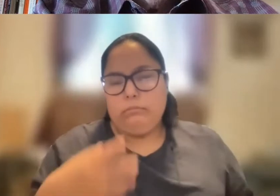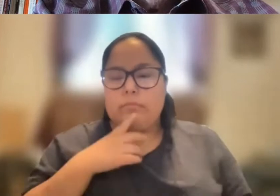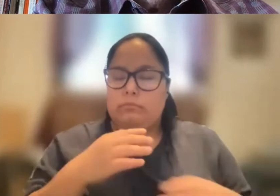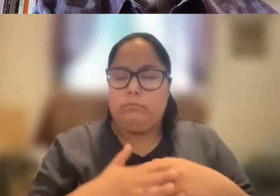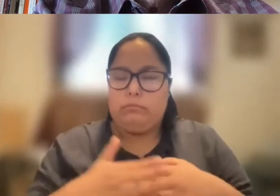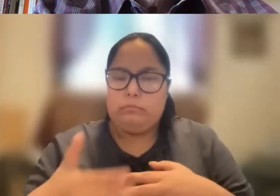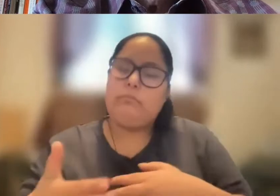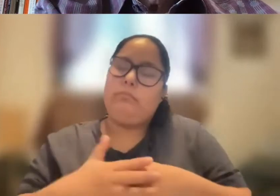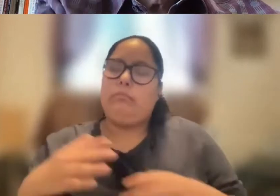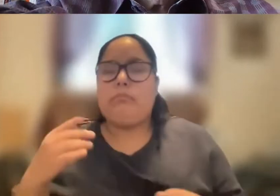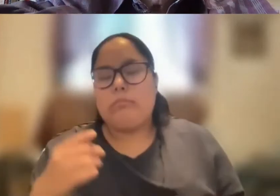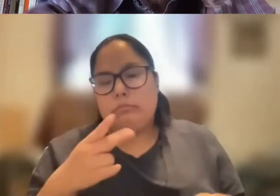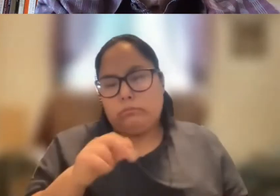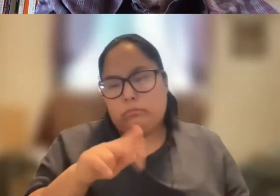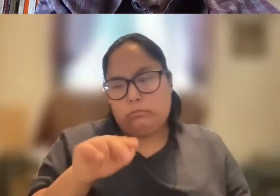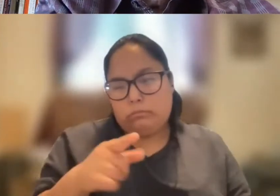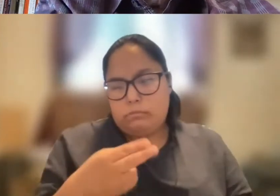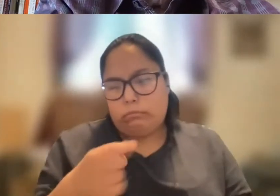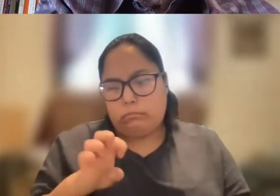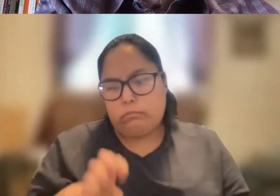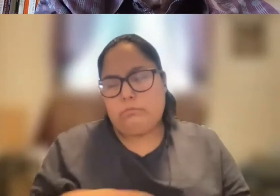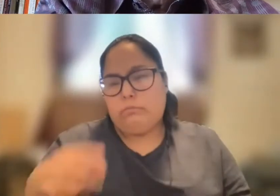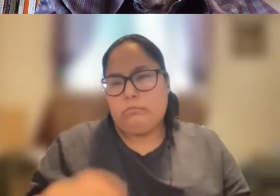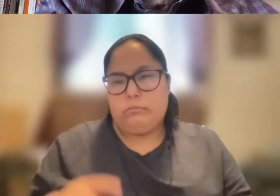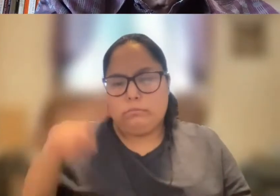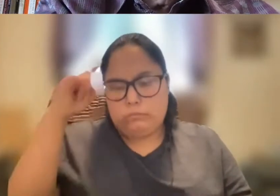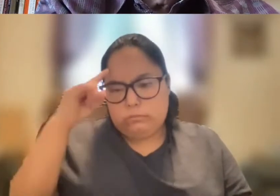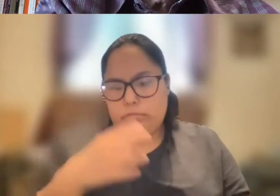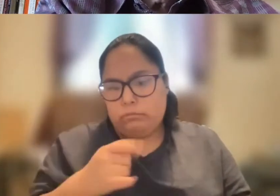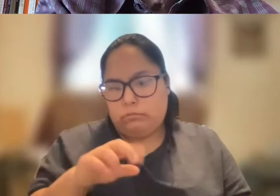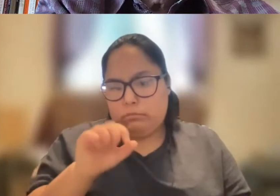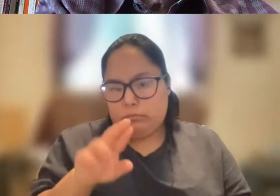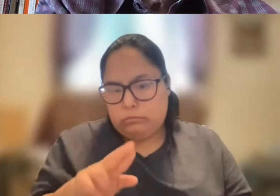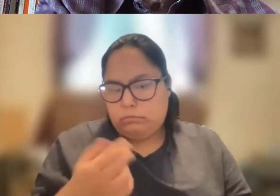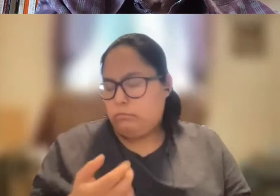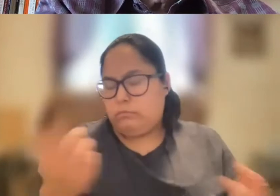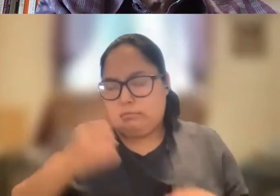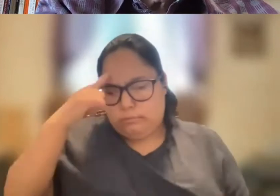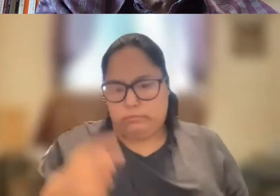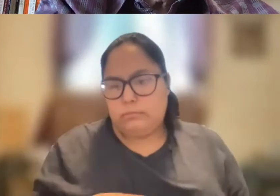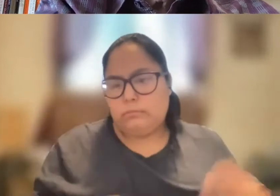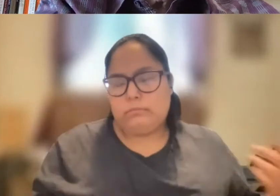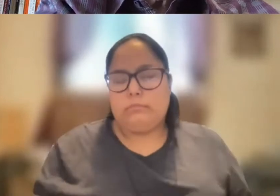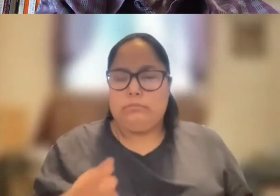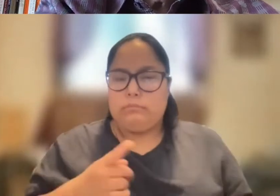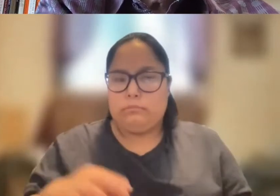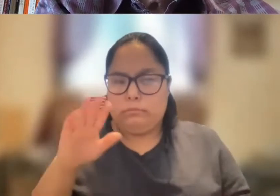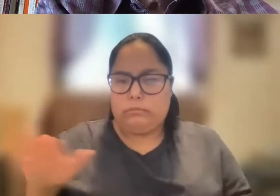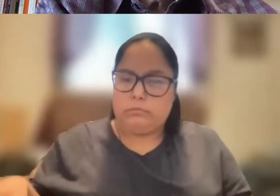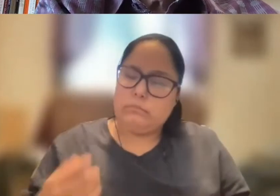on all this knowledge. It's akin to being an elder, I guess. I'm not sure, but there is a